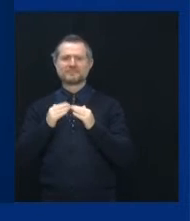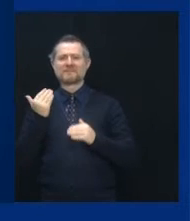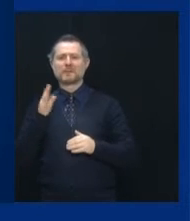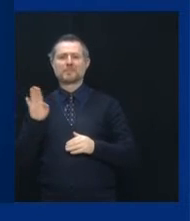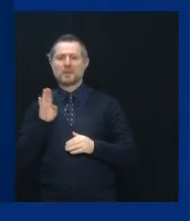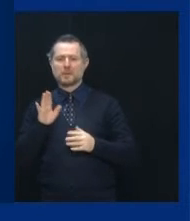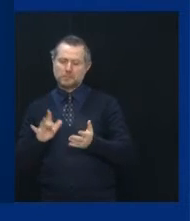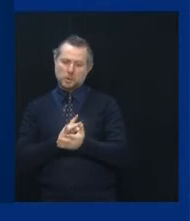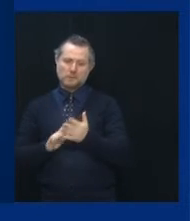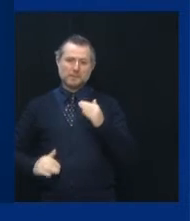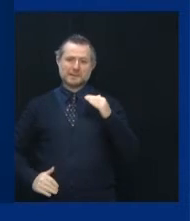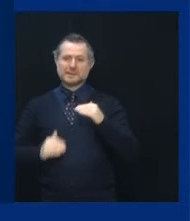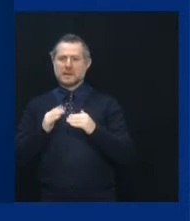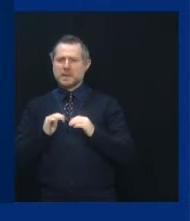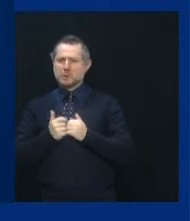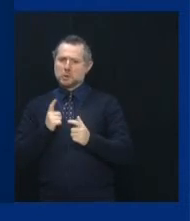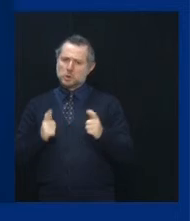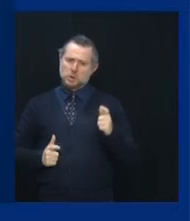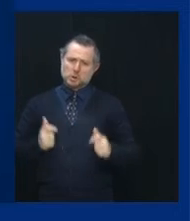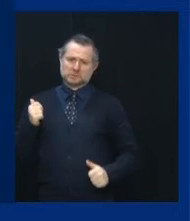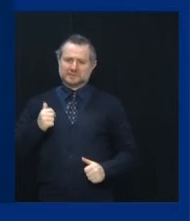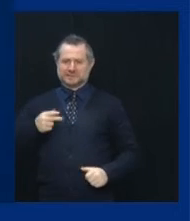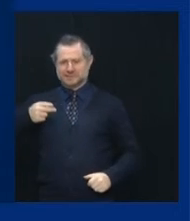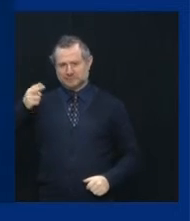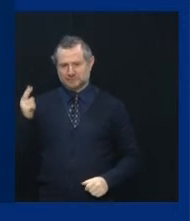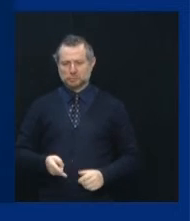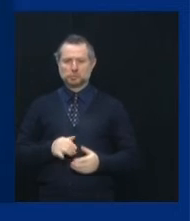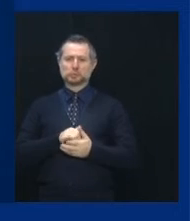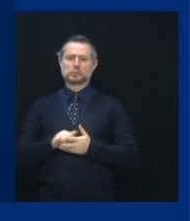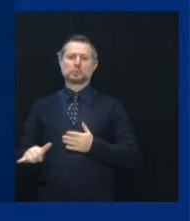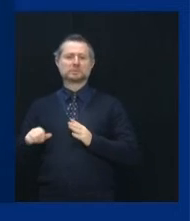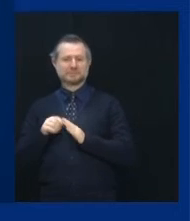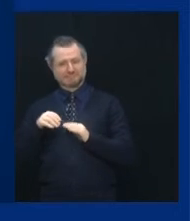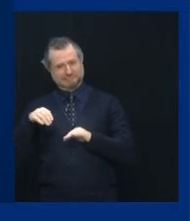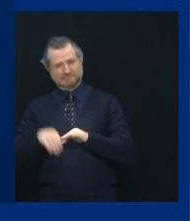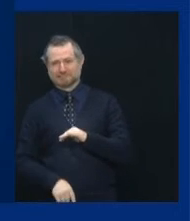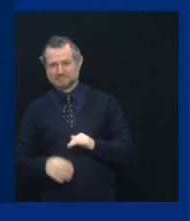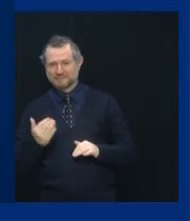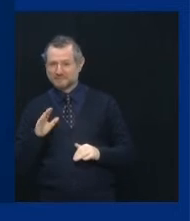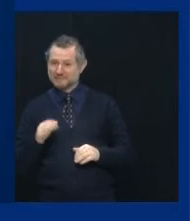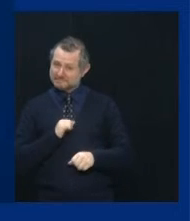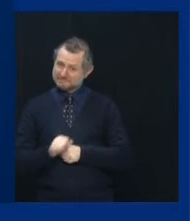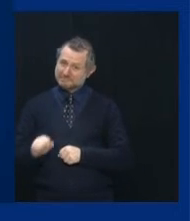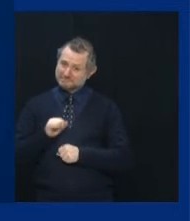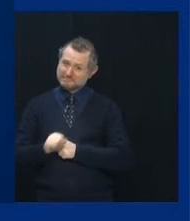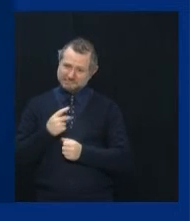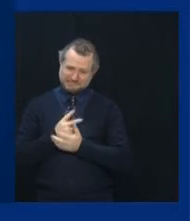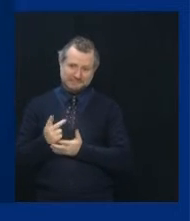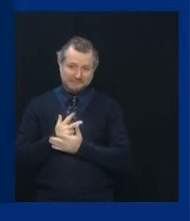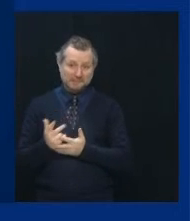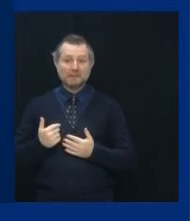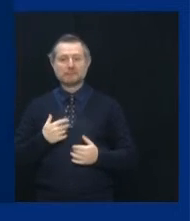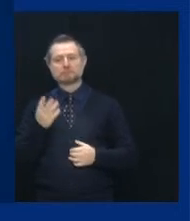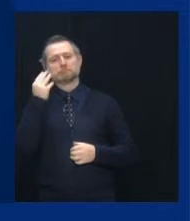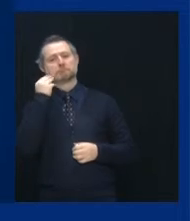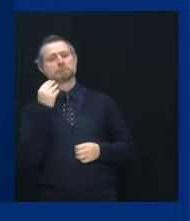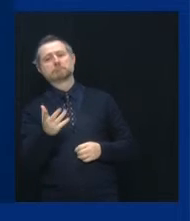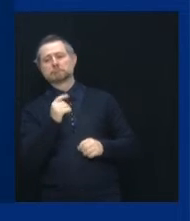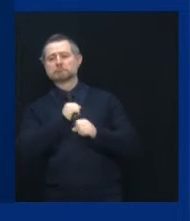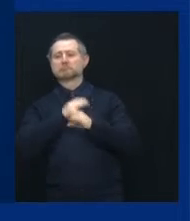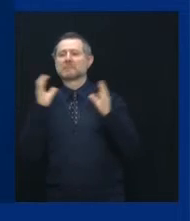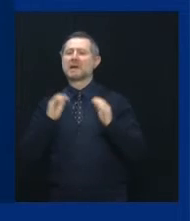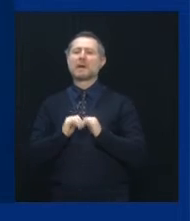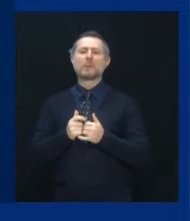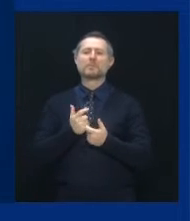deficit, largest deficit in the history of the state? That's what I've been working on for weeks. just to give you an idea of how big $15 billion